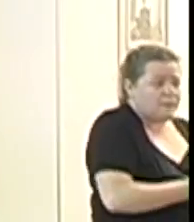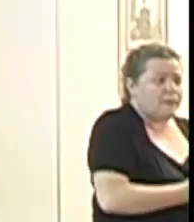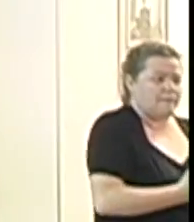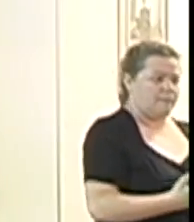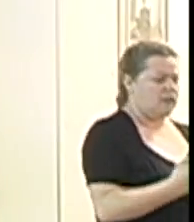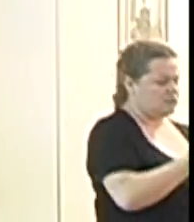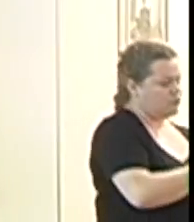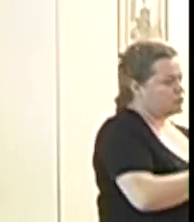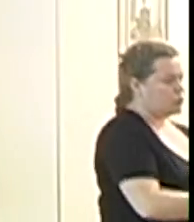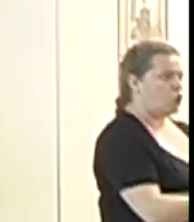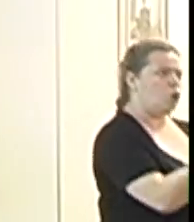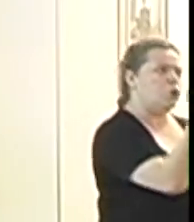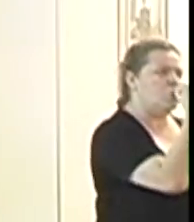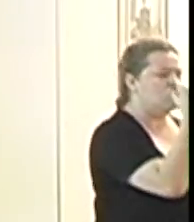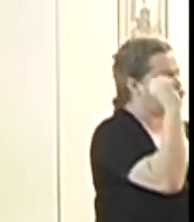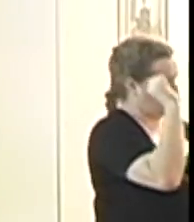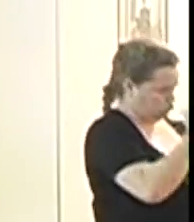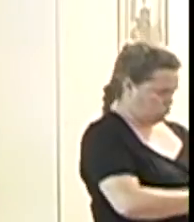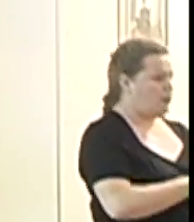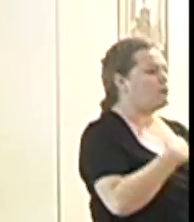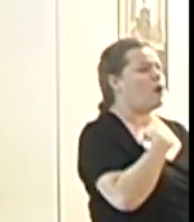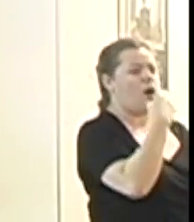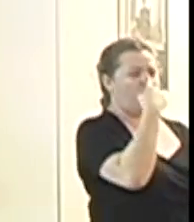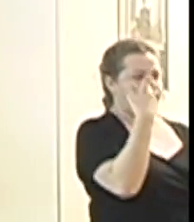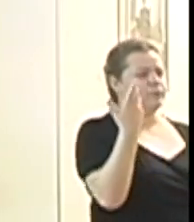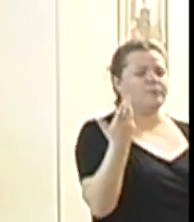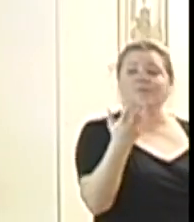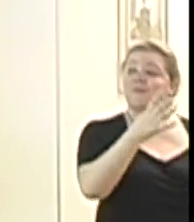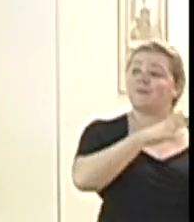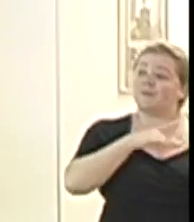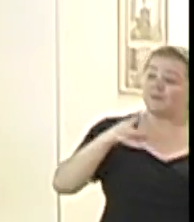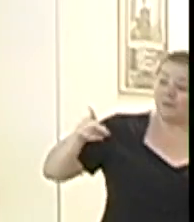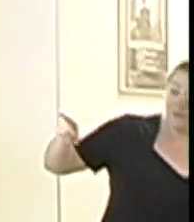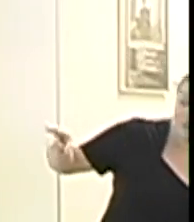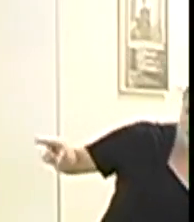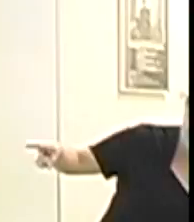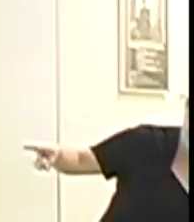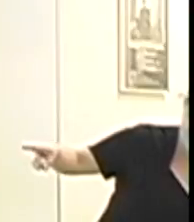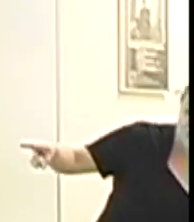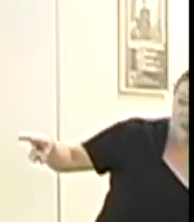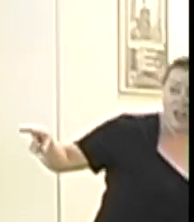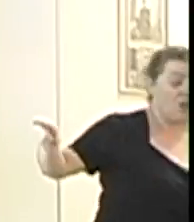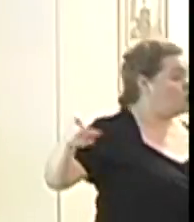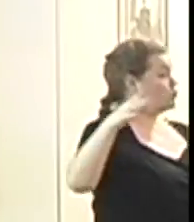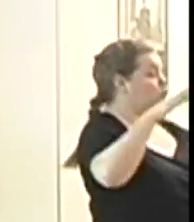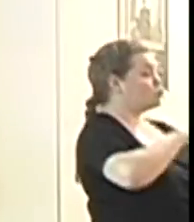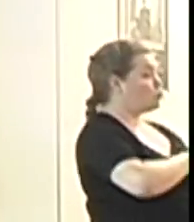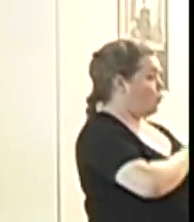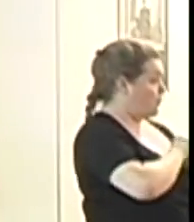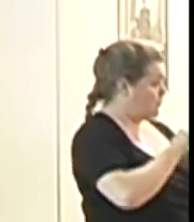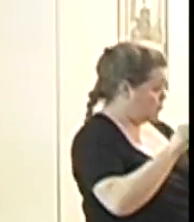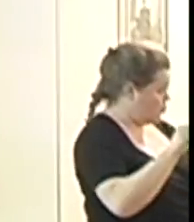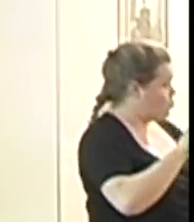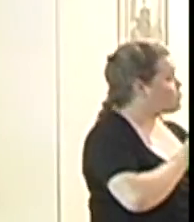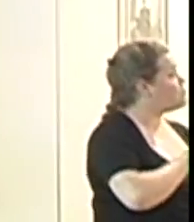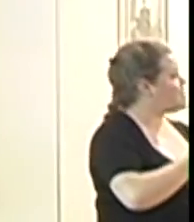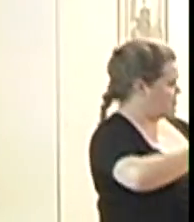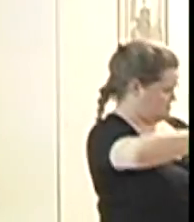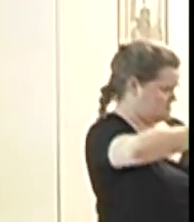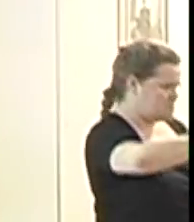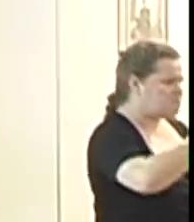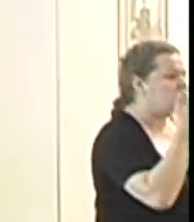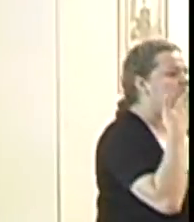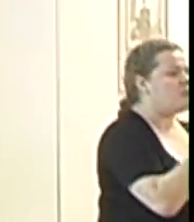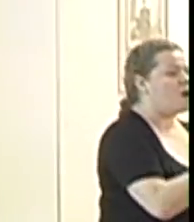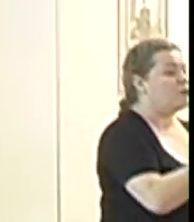their nose. They are relatively successful on movement. They are much less